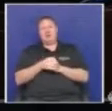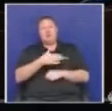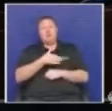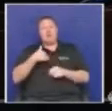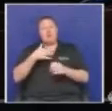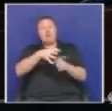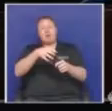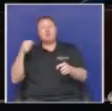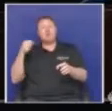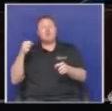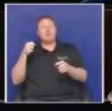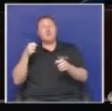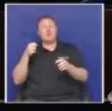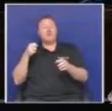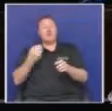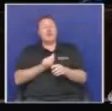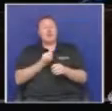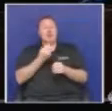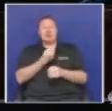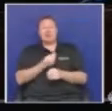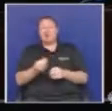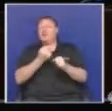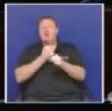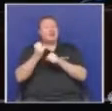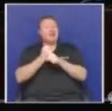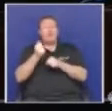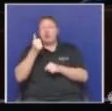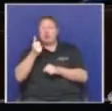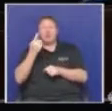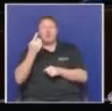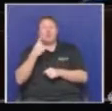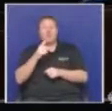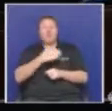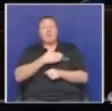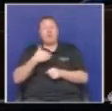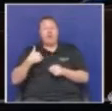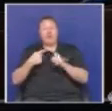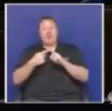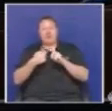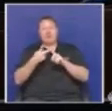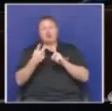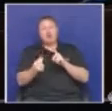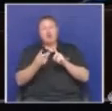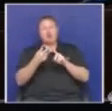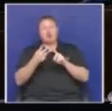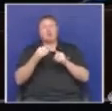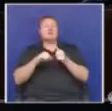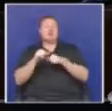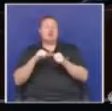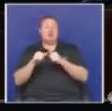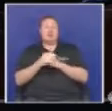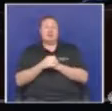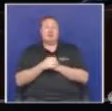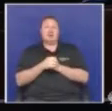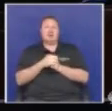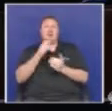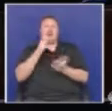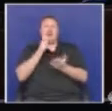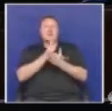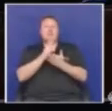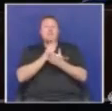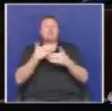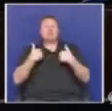from the young child is never good for the mother, the child, or society. We must make a